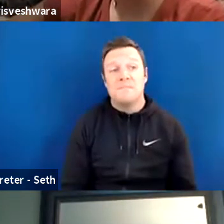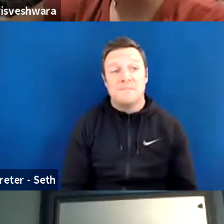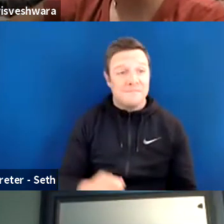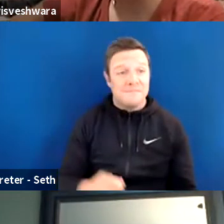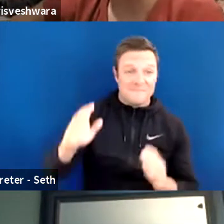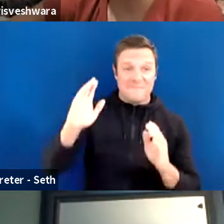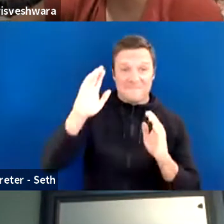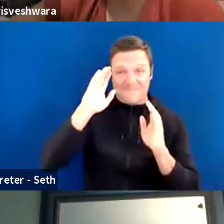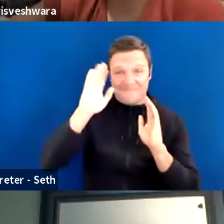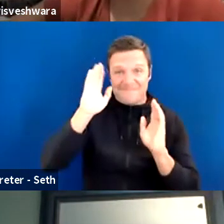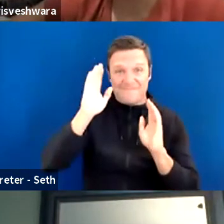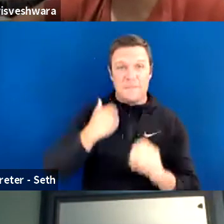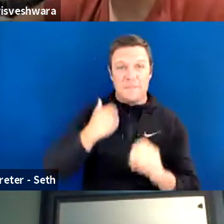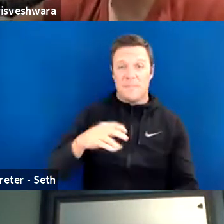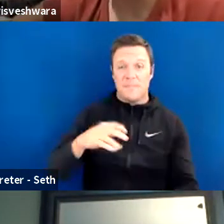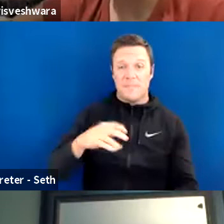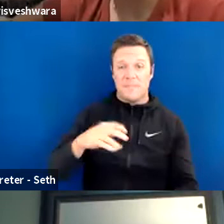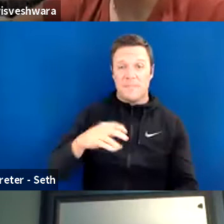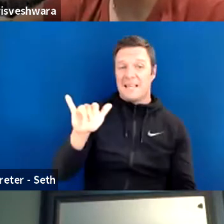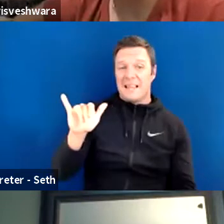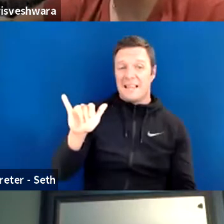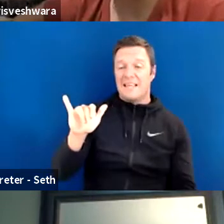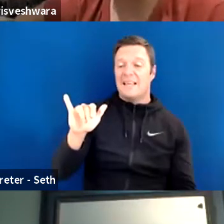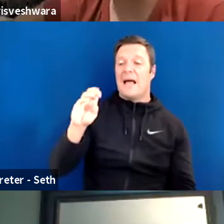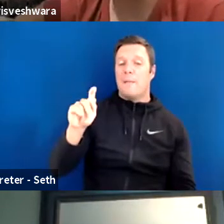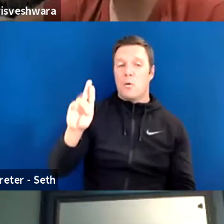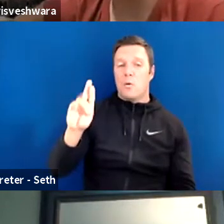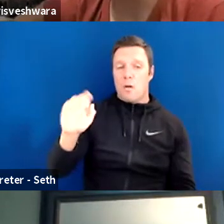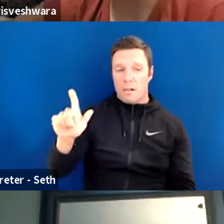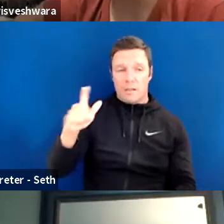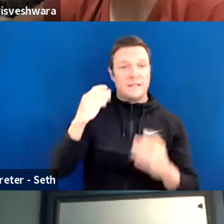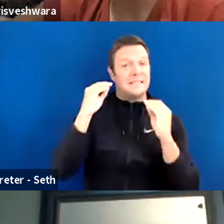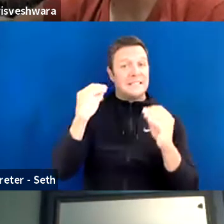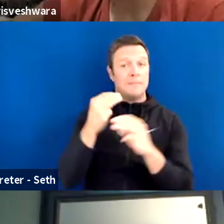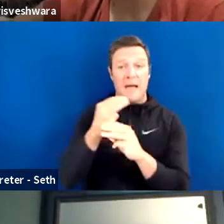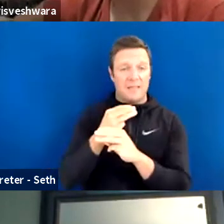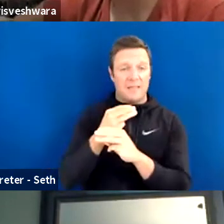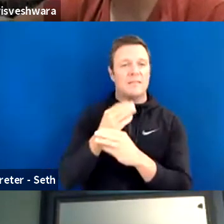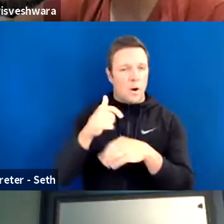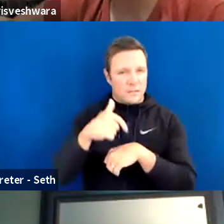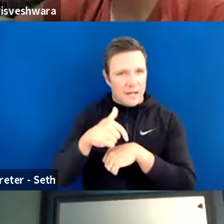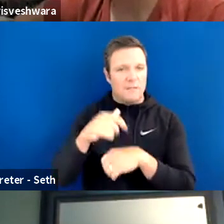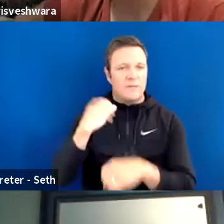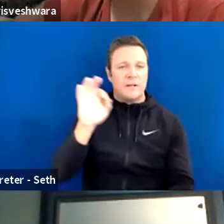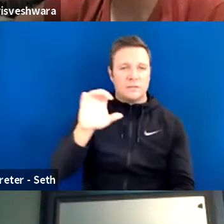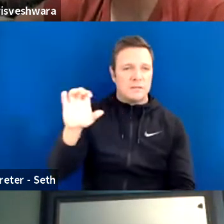Hello, I'm Kelly Amaral. I teach math. I've been an adjunct at Fresno City College for